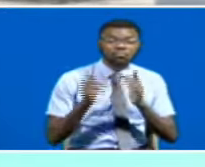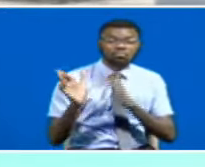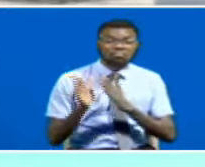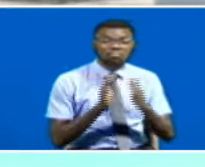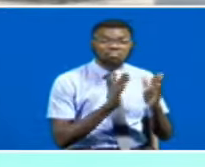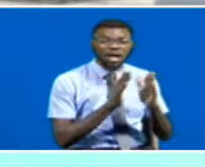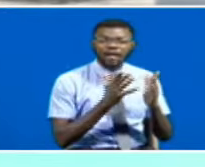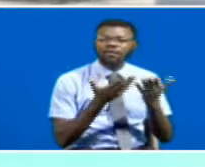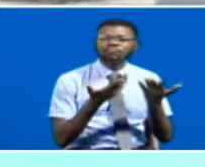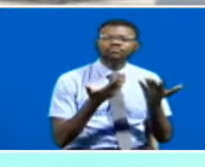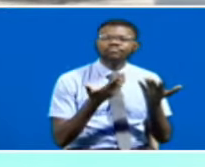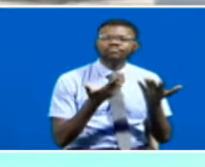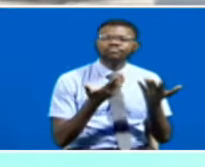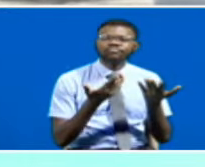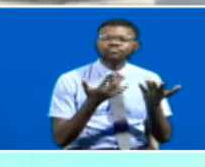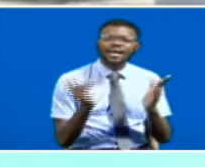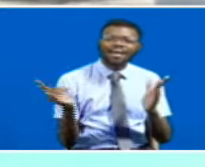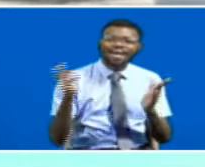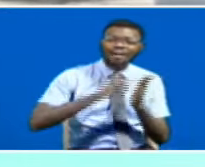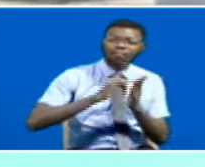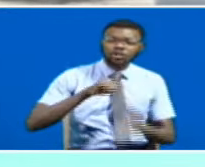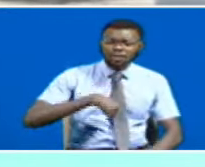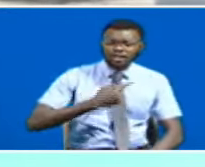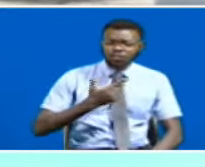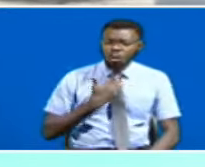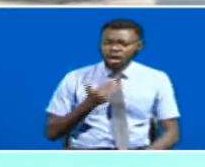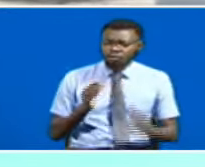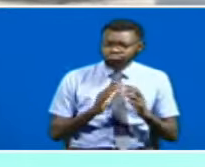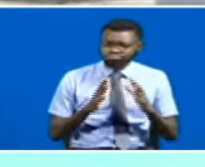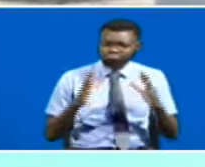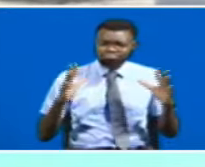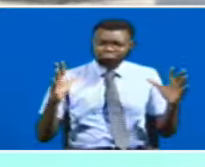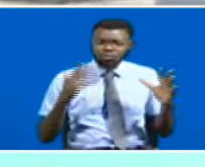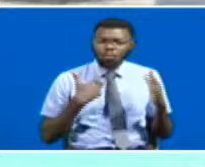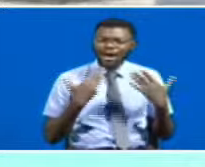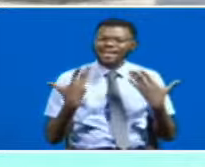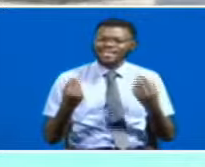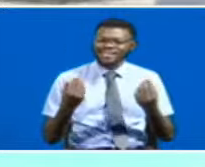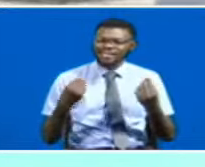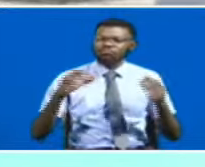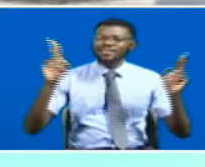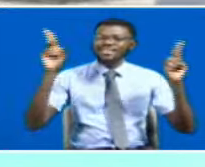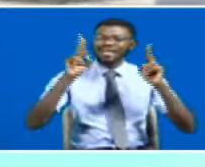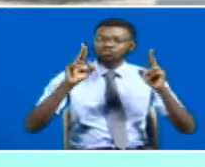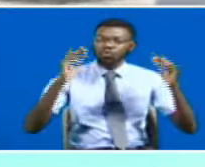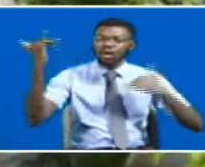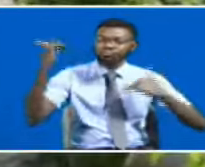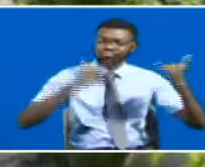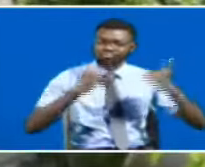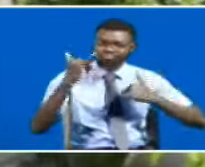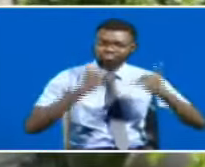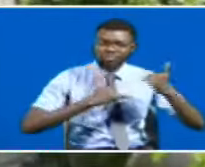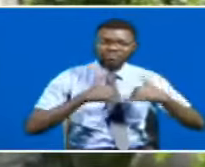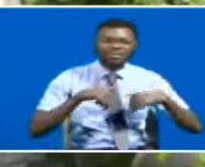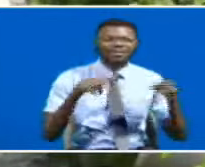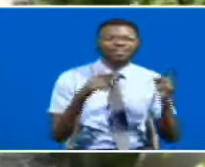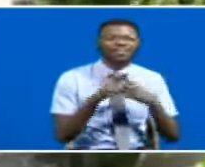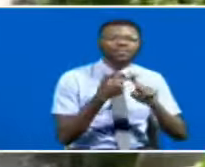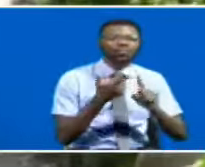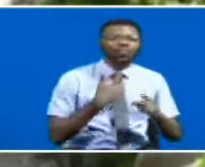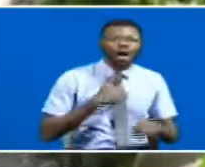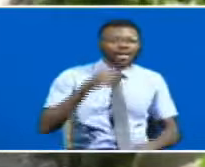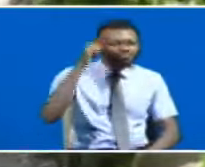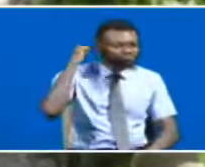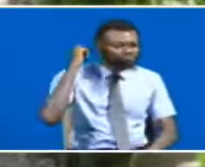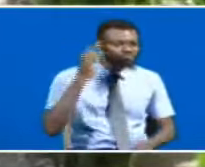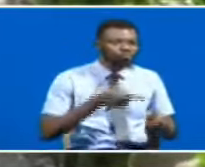Malindi International Airport will uplift the status of Malindi and ease access for international tourists, equally adding that the tarmacking of the